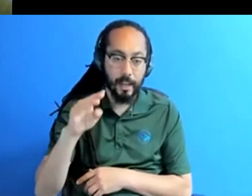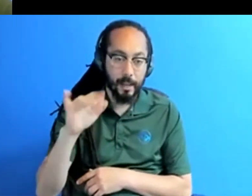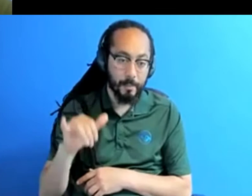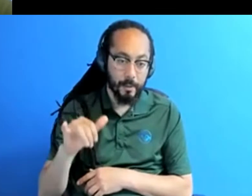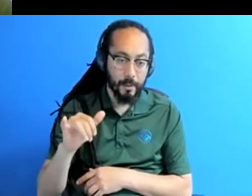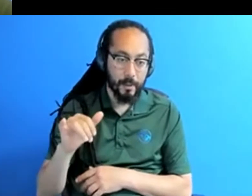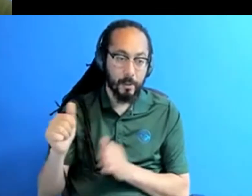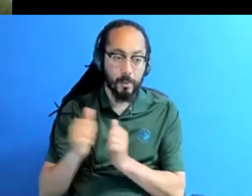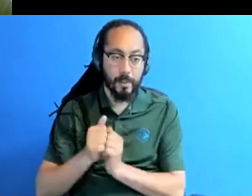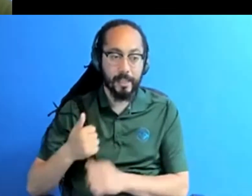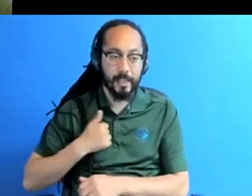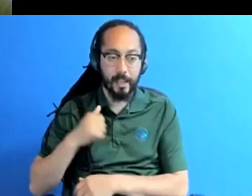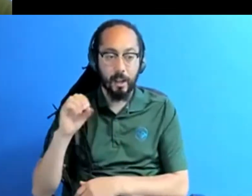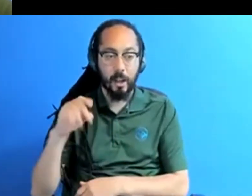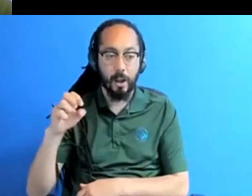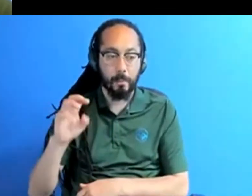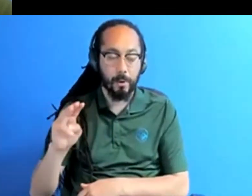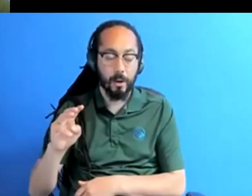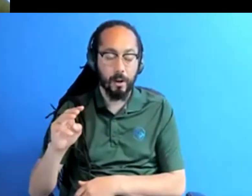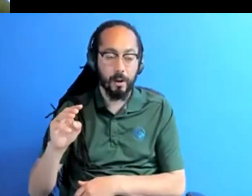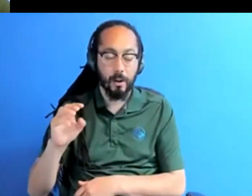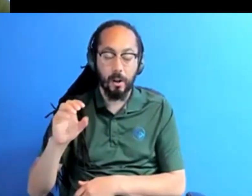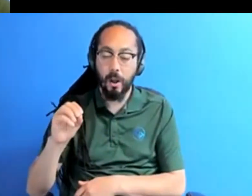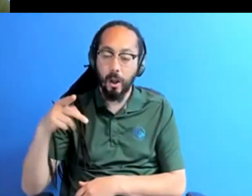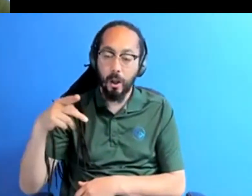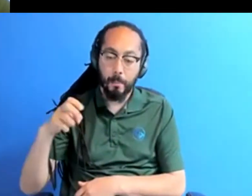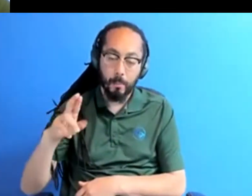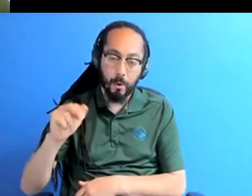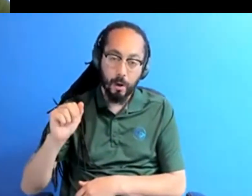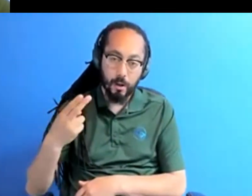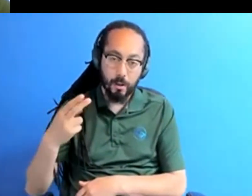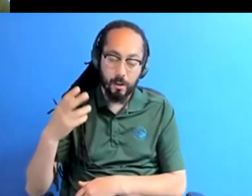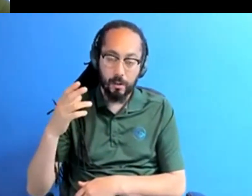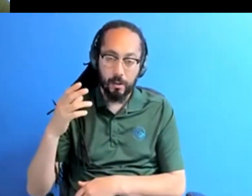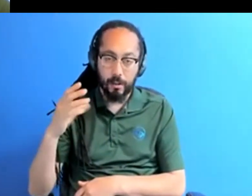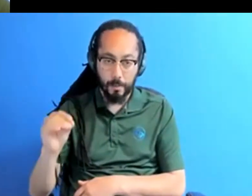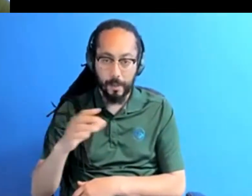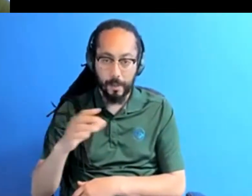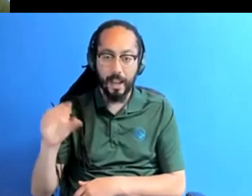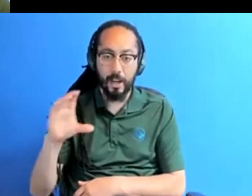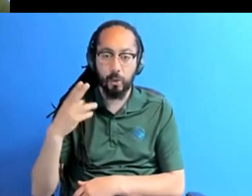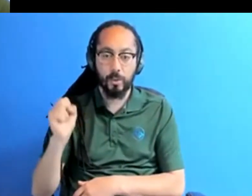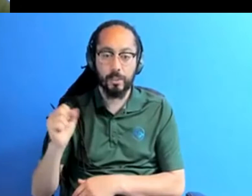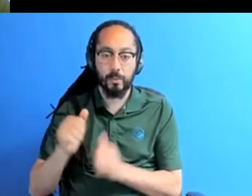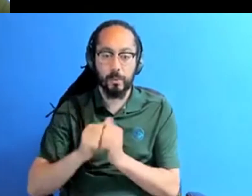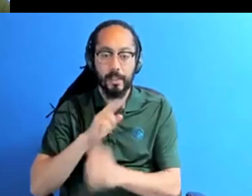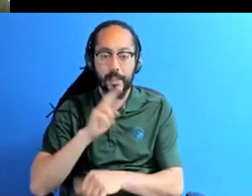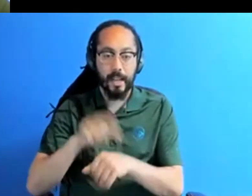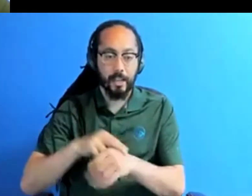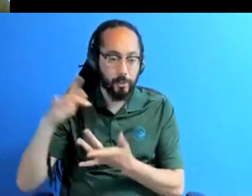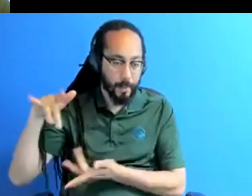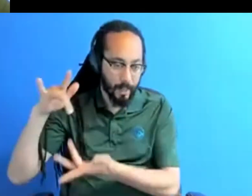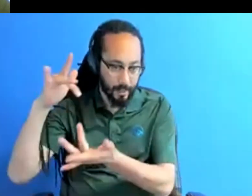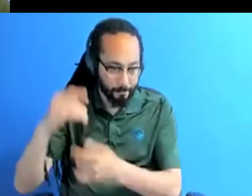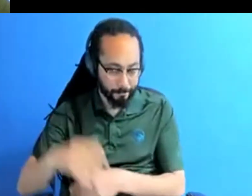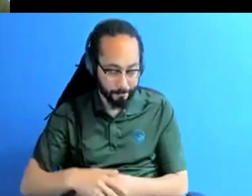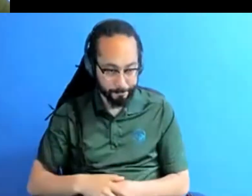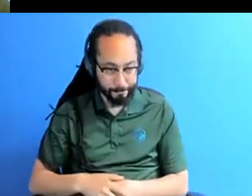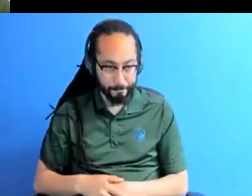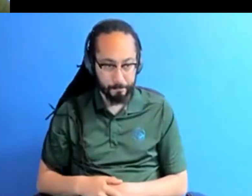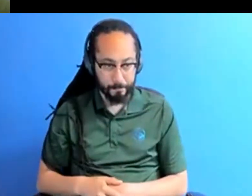Canadian Opera Company and Chris at the National Ballet. I would like to say that, you know, it's